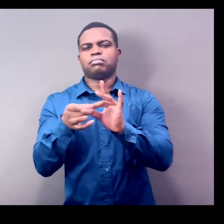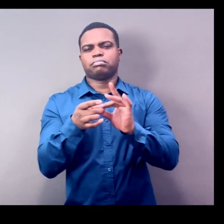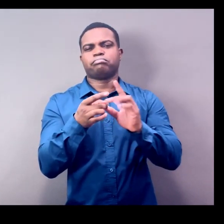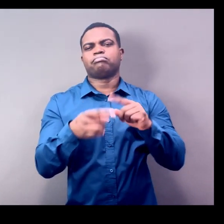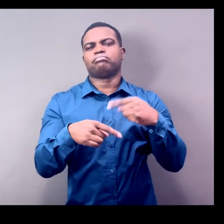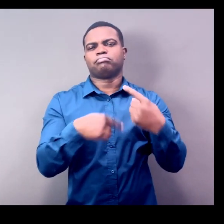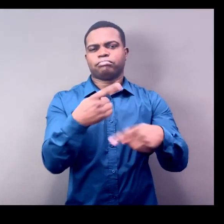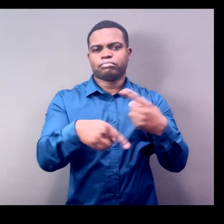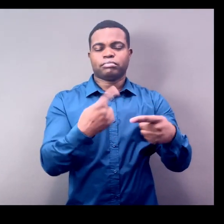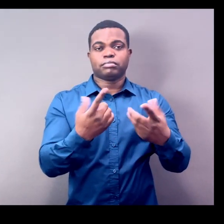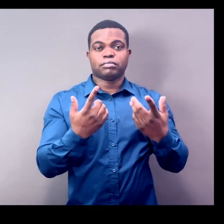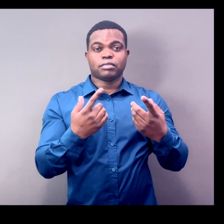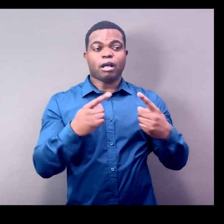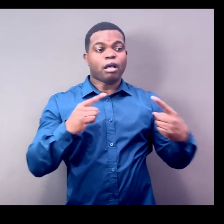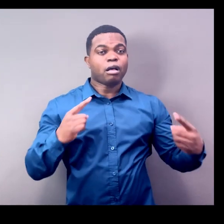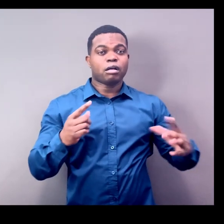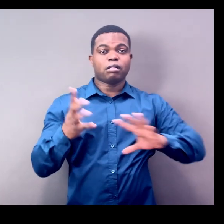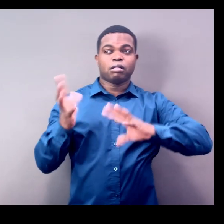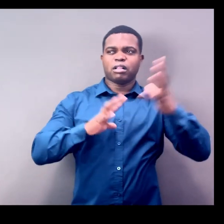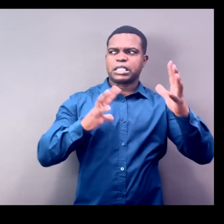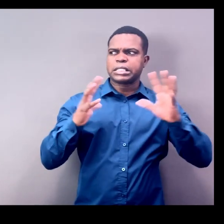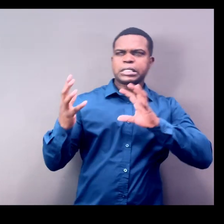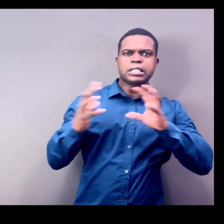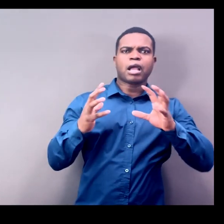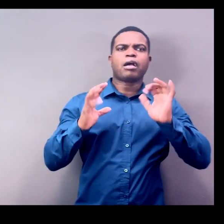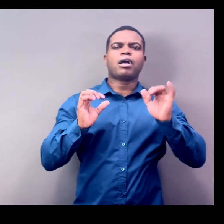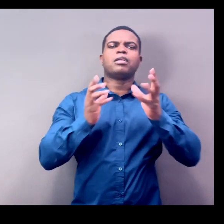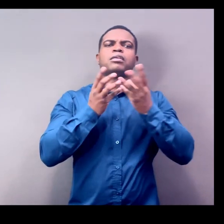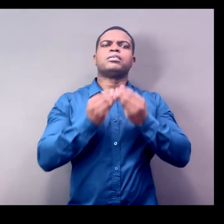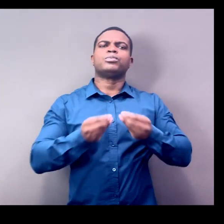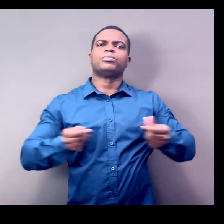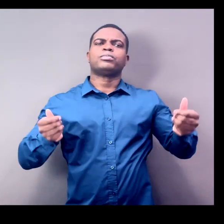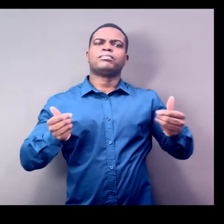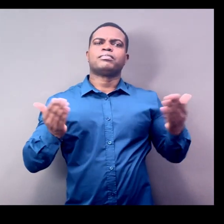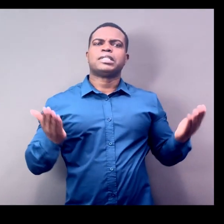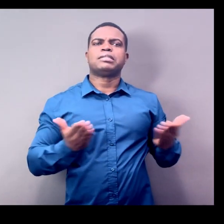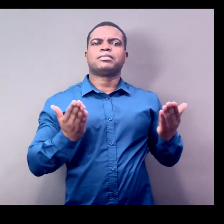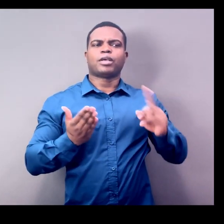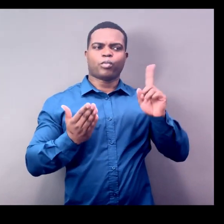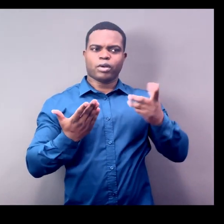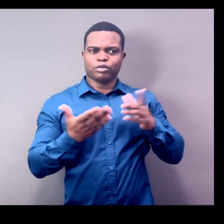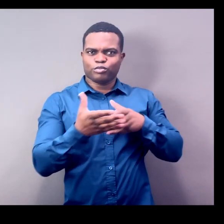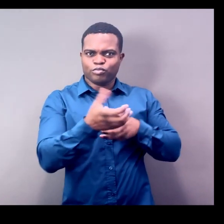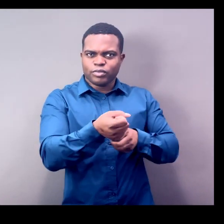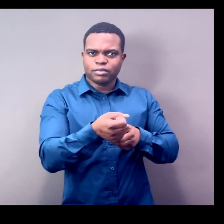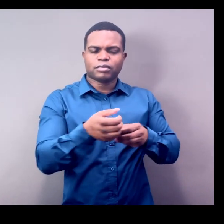leads to conflict resolution and increases impact.